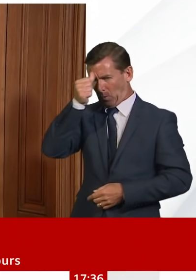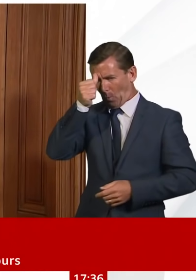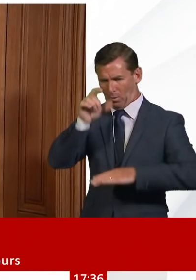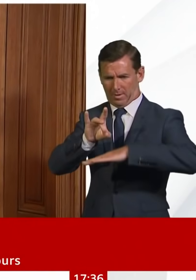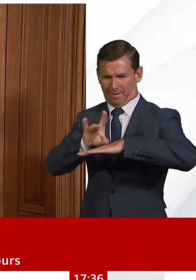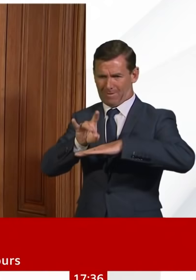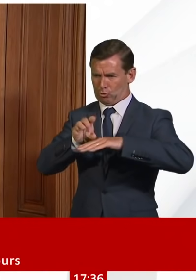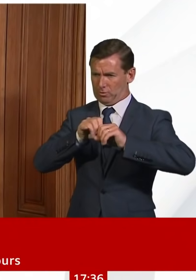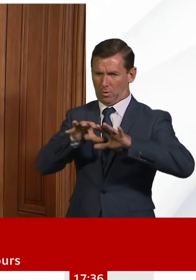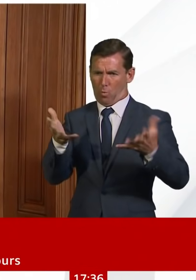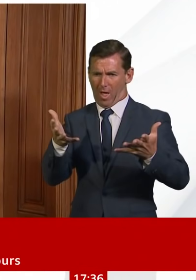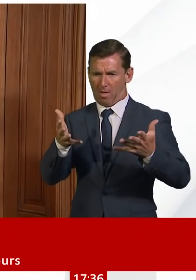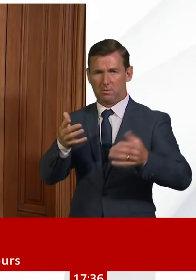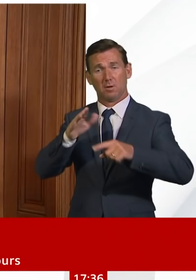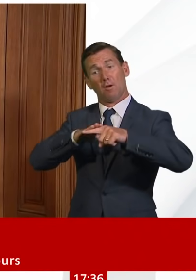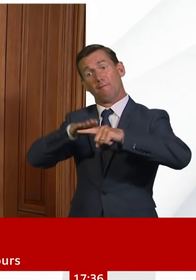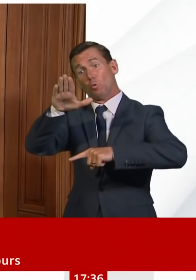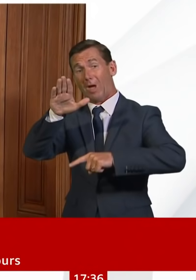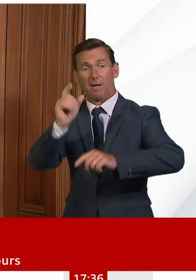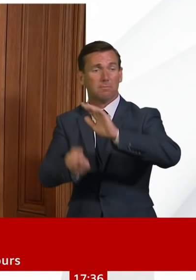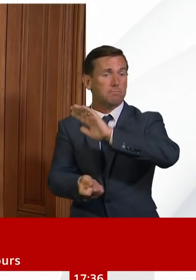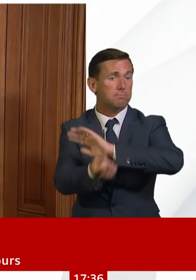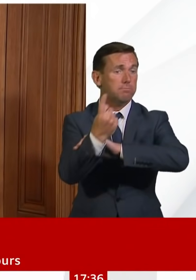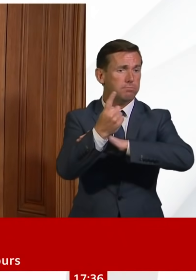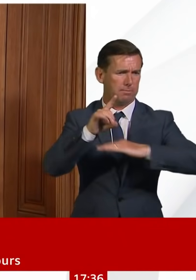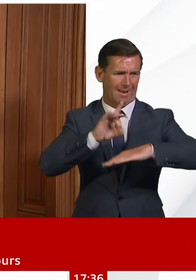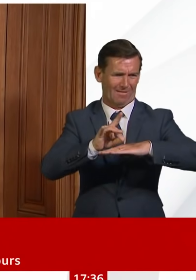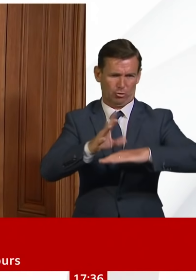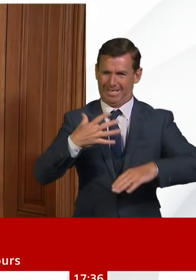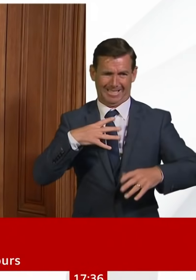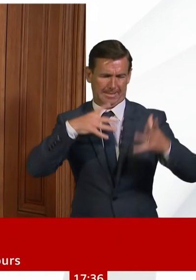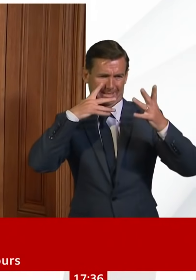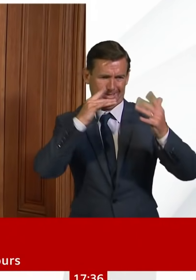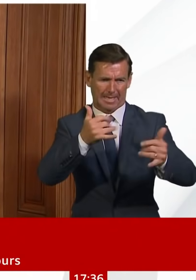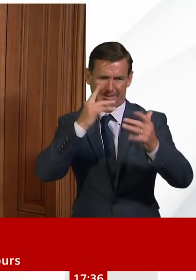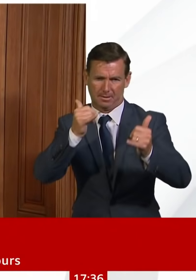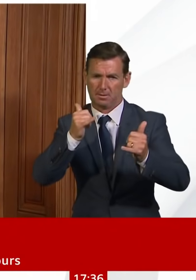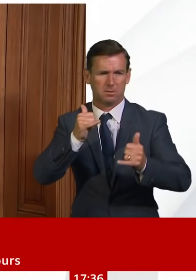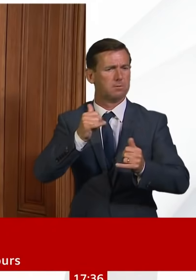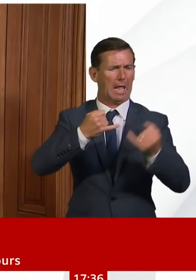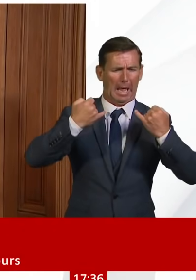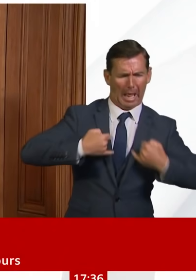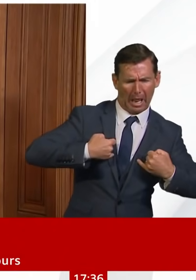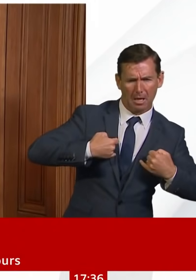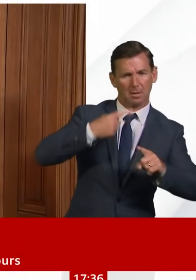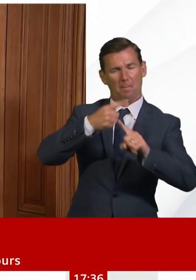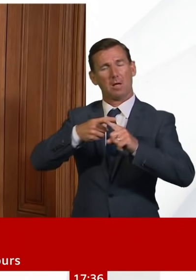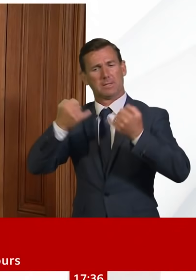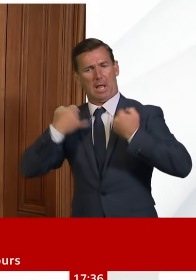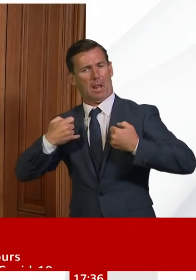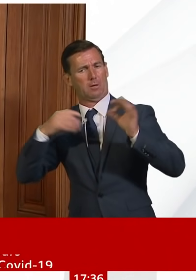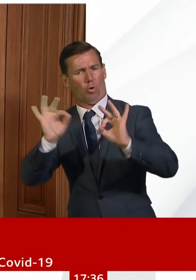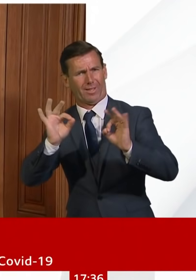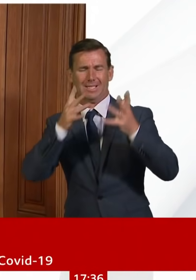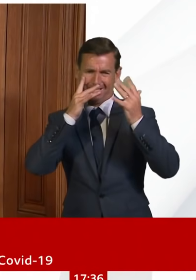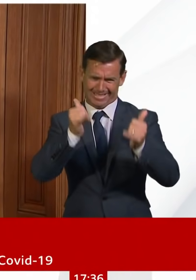have outbreaks of infection in certain settings, we need to be able to go in and test not just people who are symptomatic, but also people who are asymptomatic. And that is